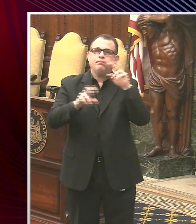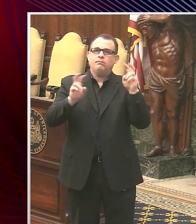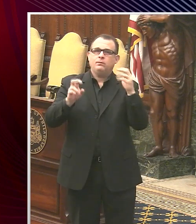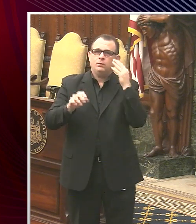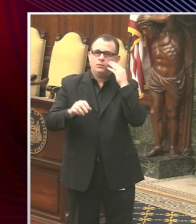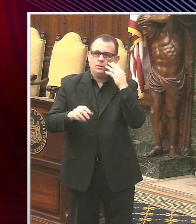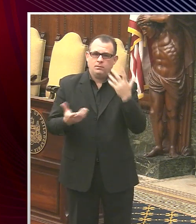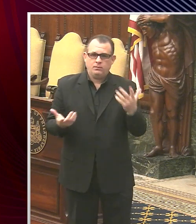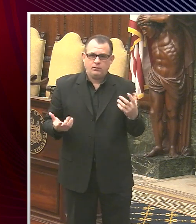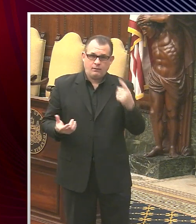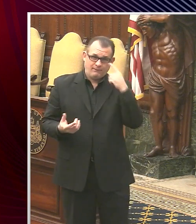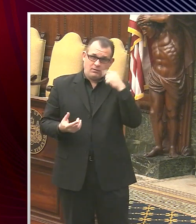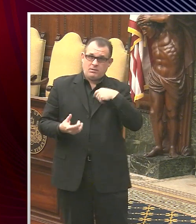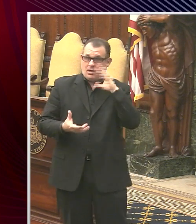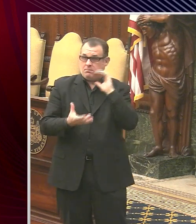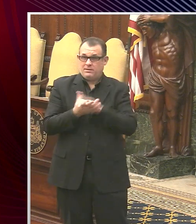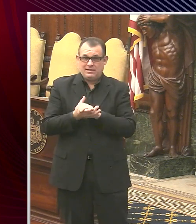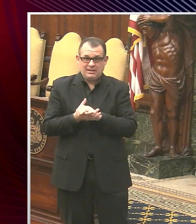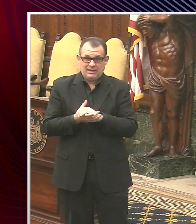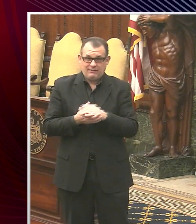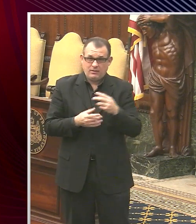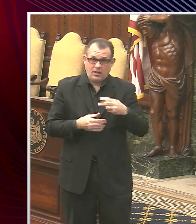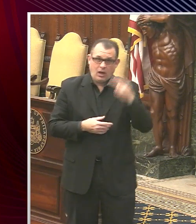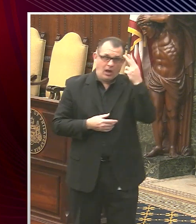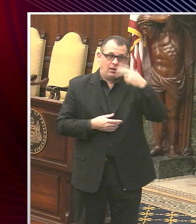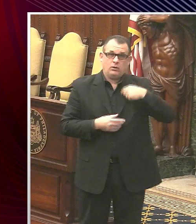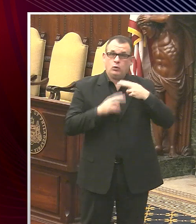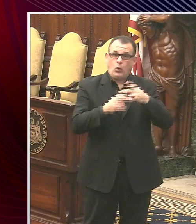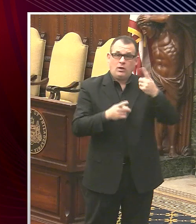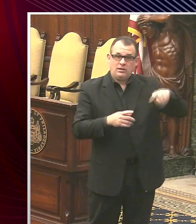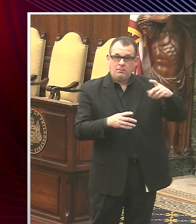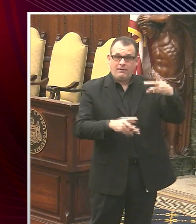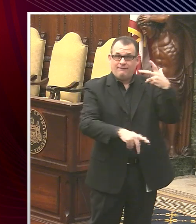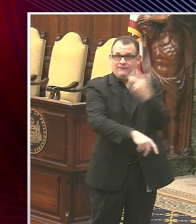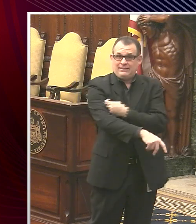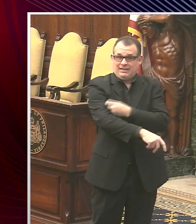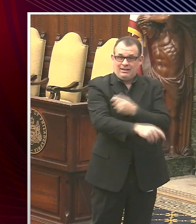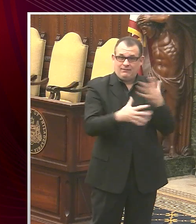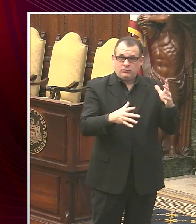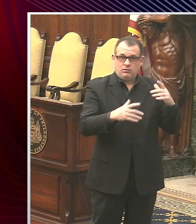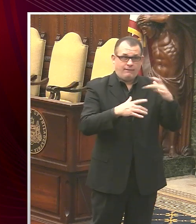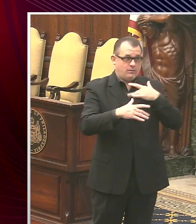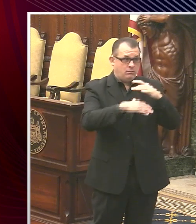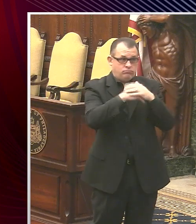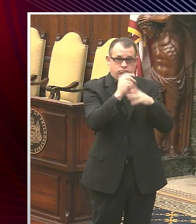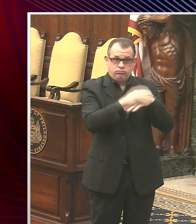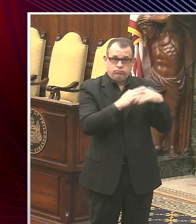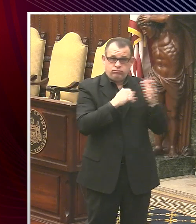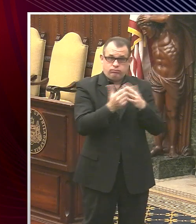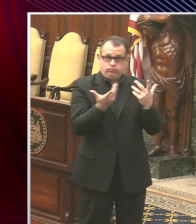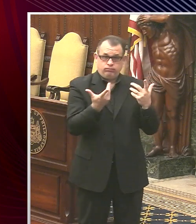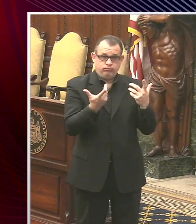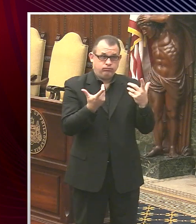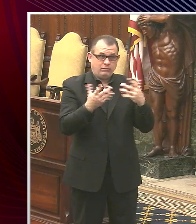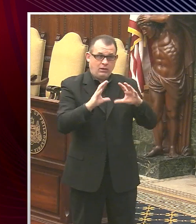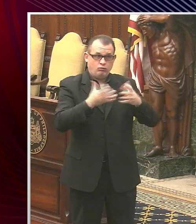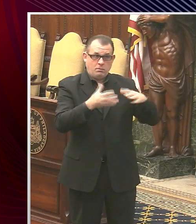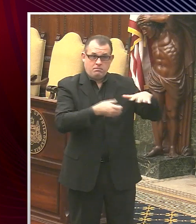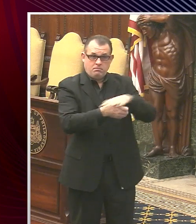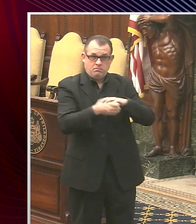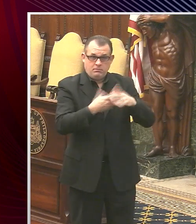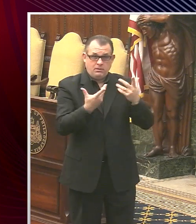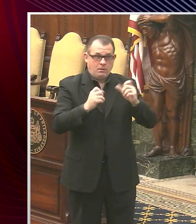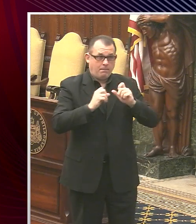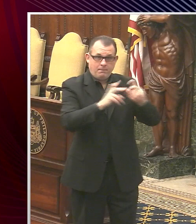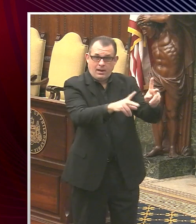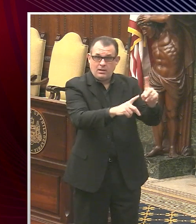months. But I consider them, once we get them vaccinated, they feel comfortable going into a classroom setting. We get our kids back out of the